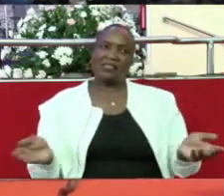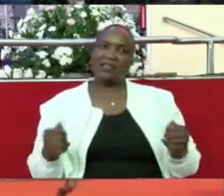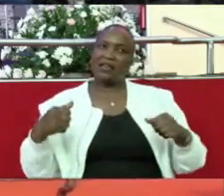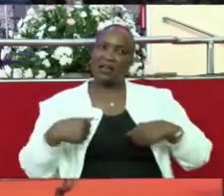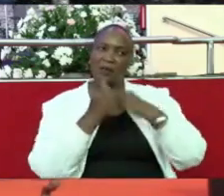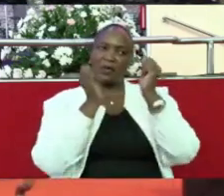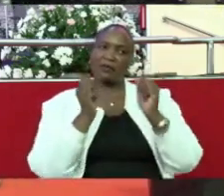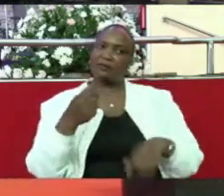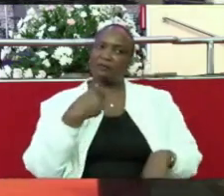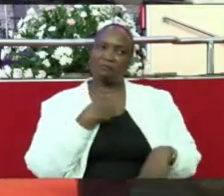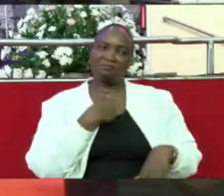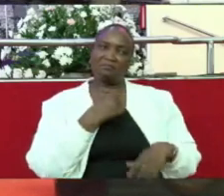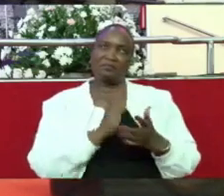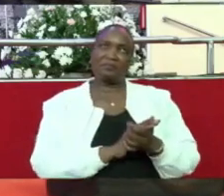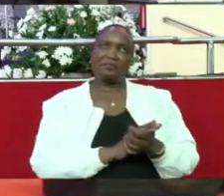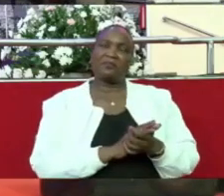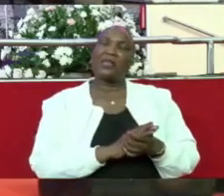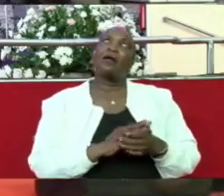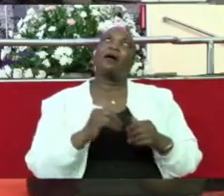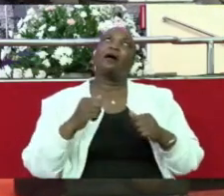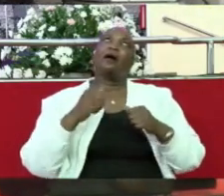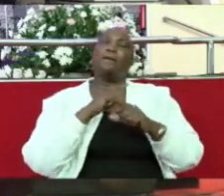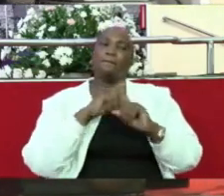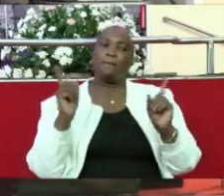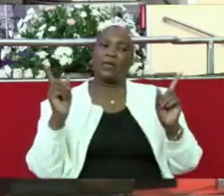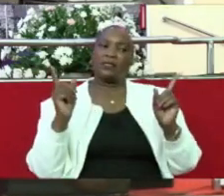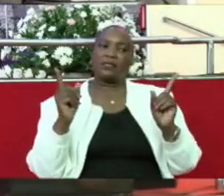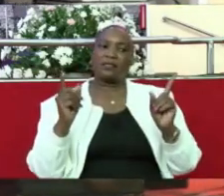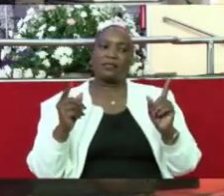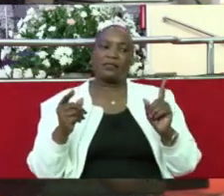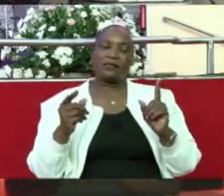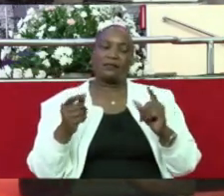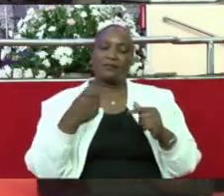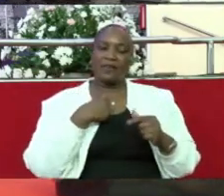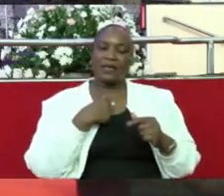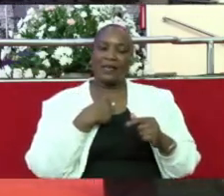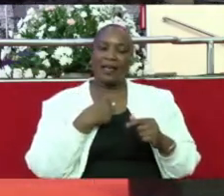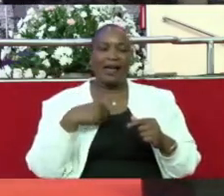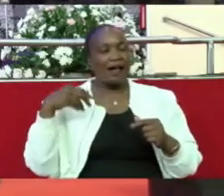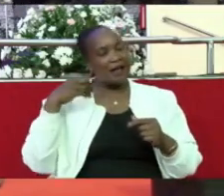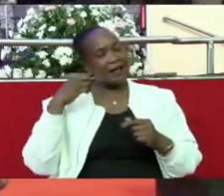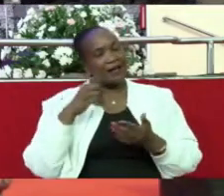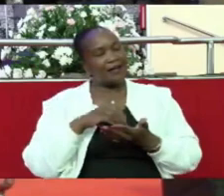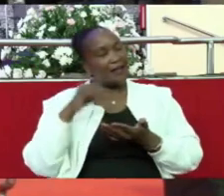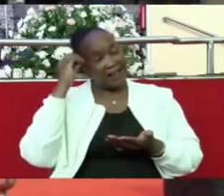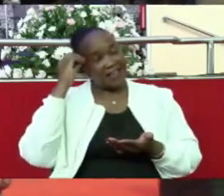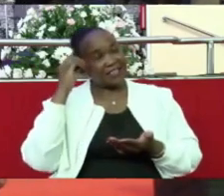that I need to speak to every situation, and I speak it against with the knowledge of the word of God,